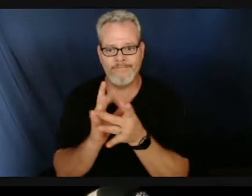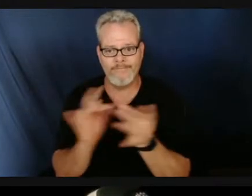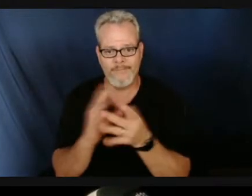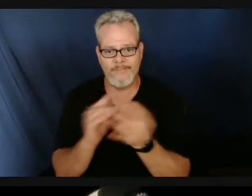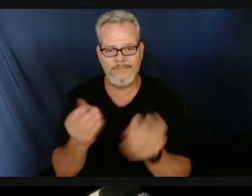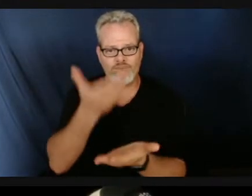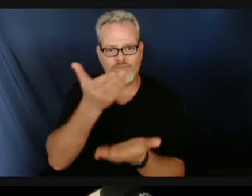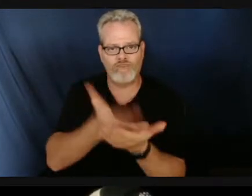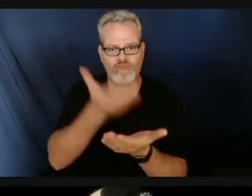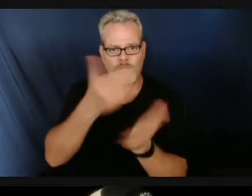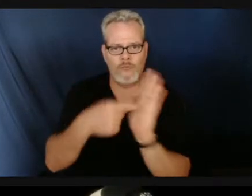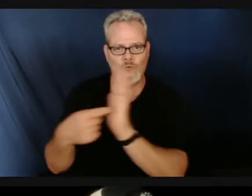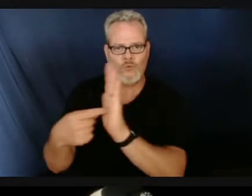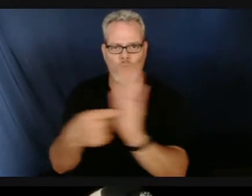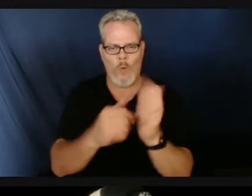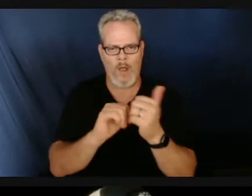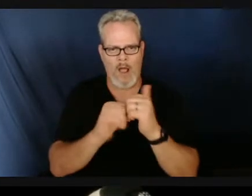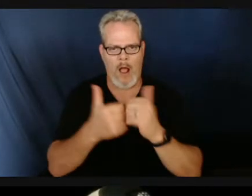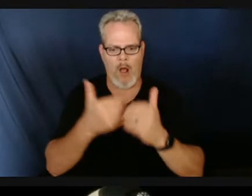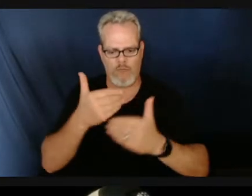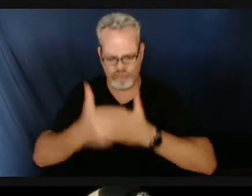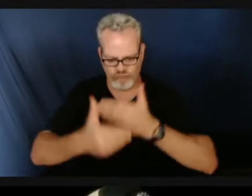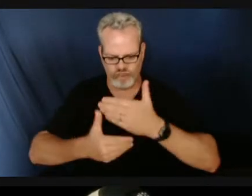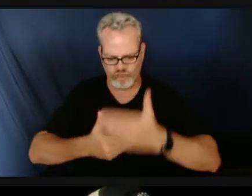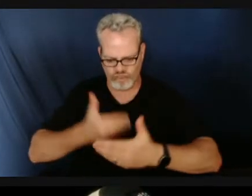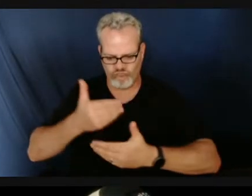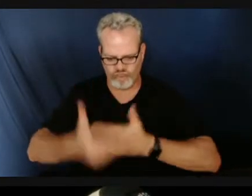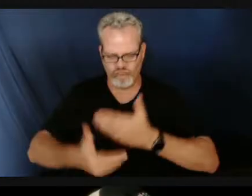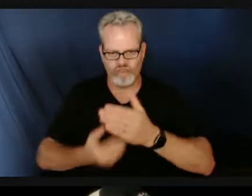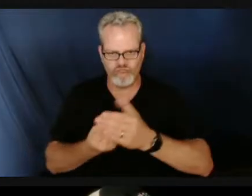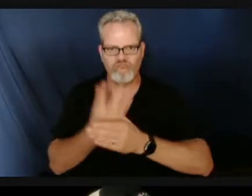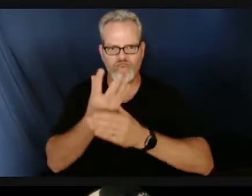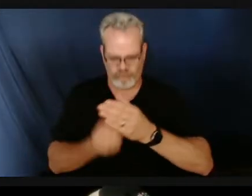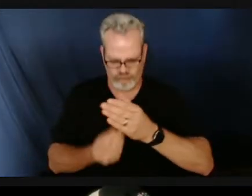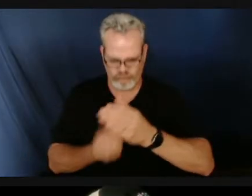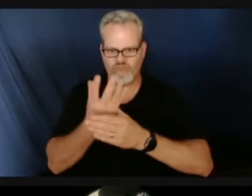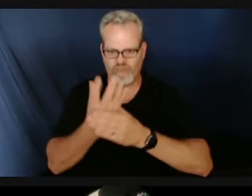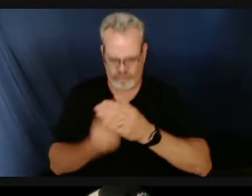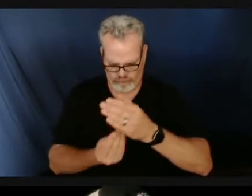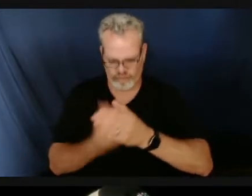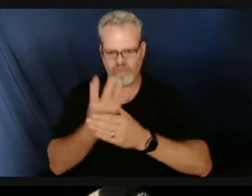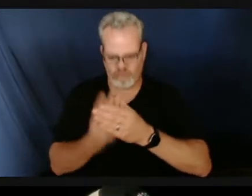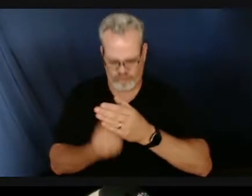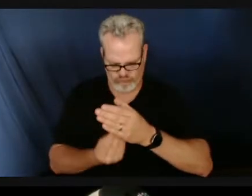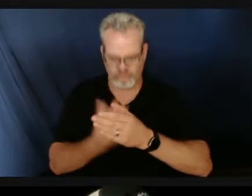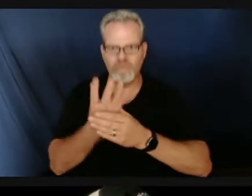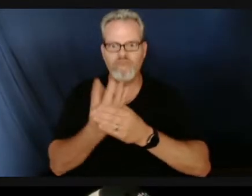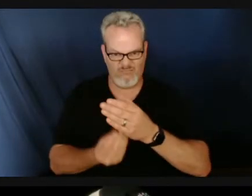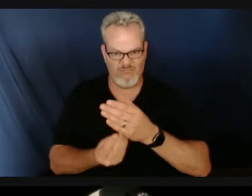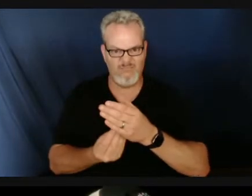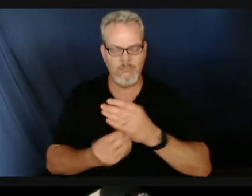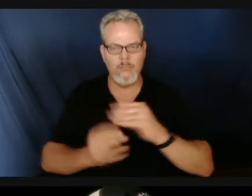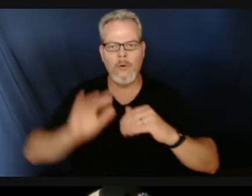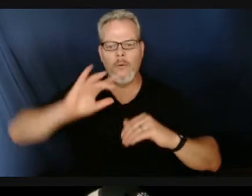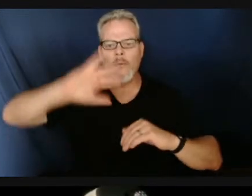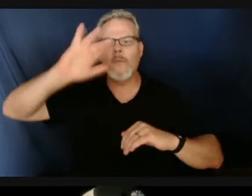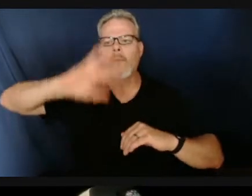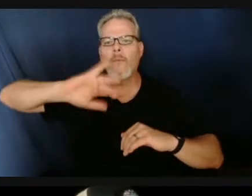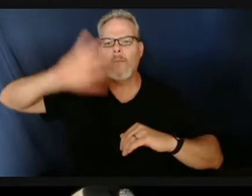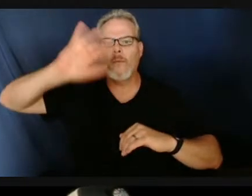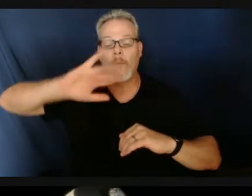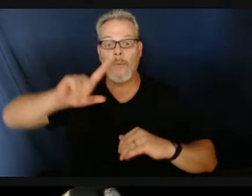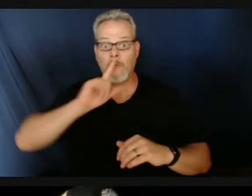the pattern of the cycles going on here. So let me kind of scroll down here. They actually started off